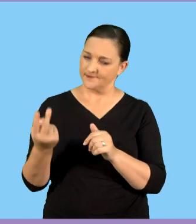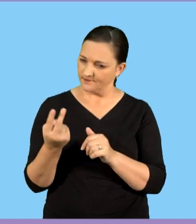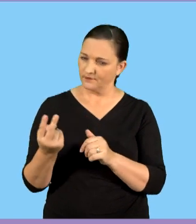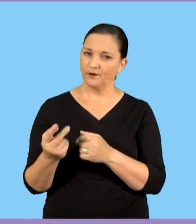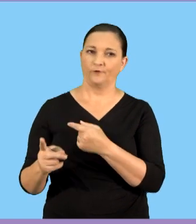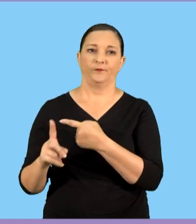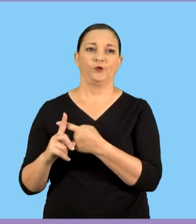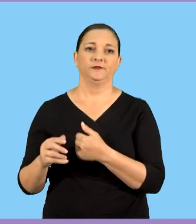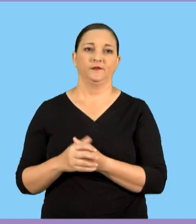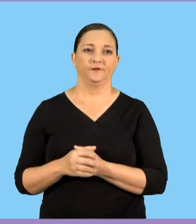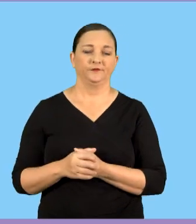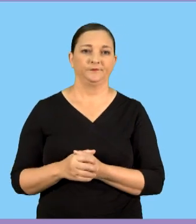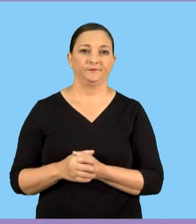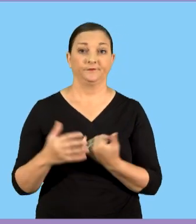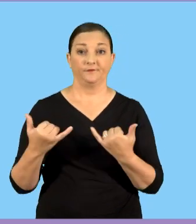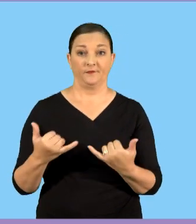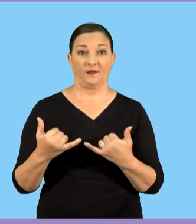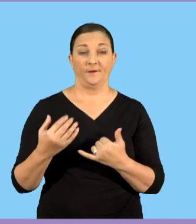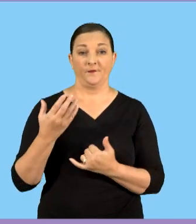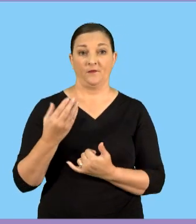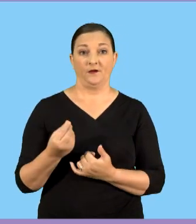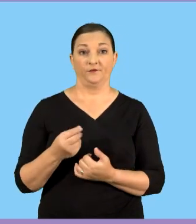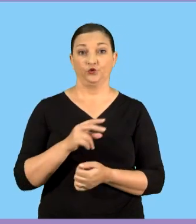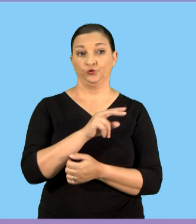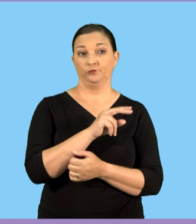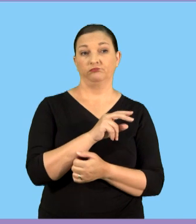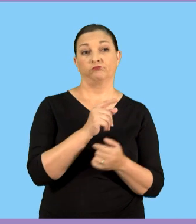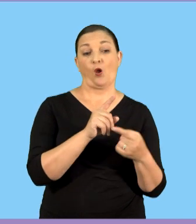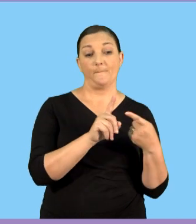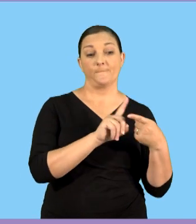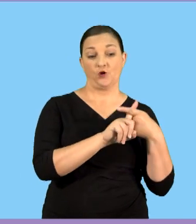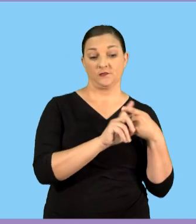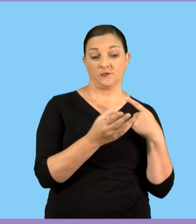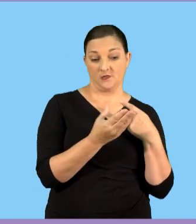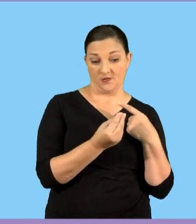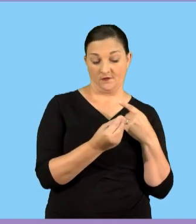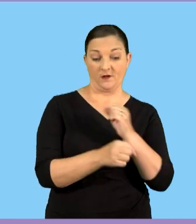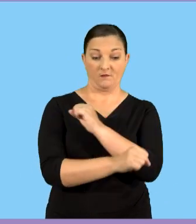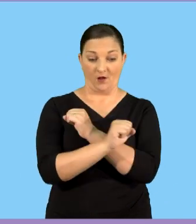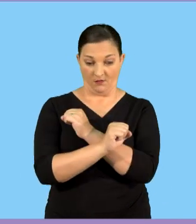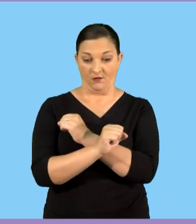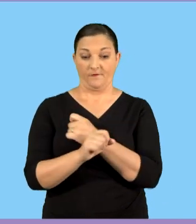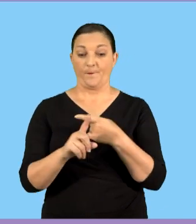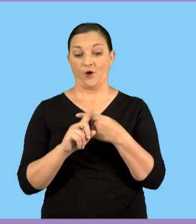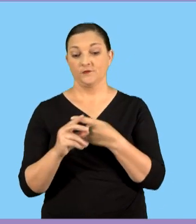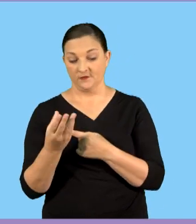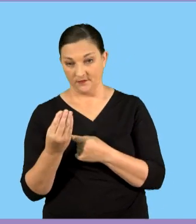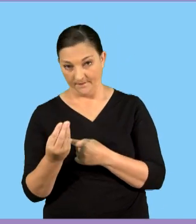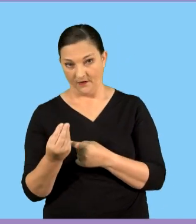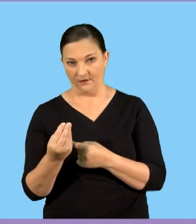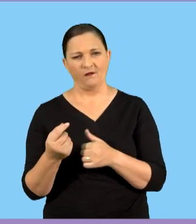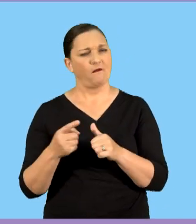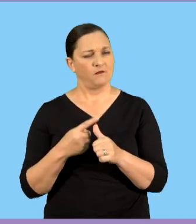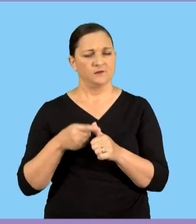So let's look at some examples. We have here on this table that if I multiply a positive number with a positive number, then